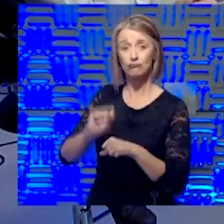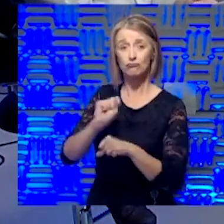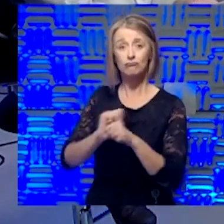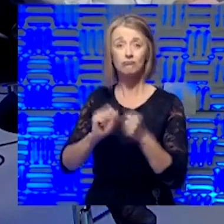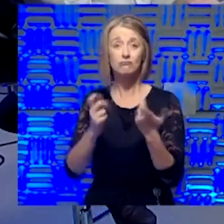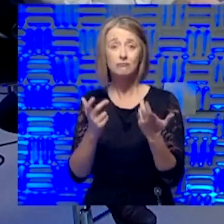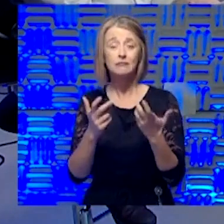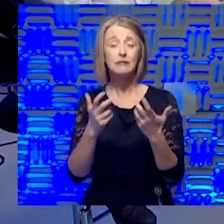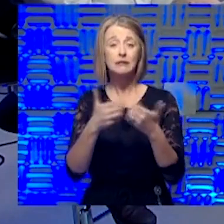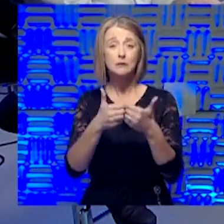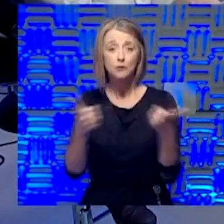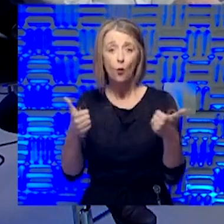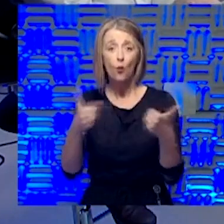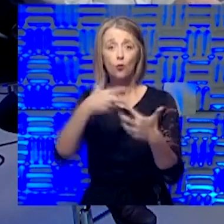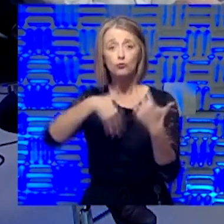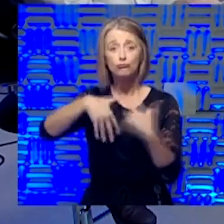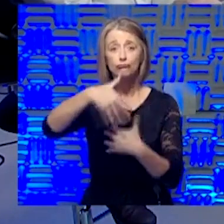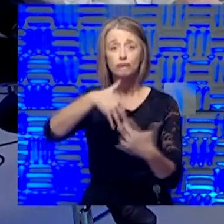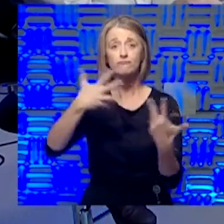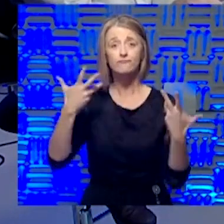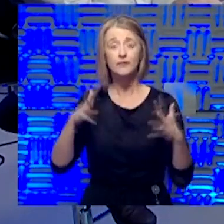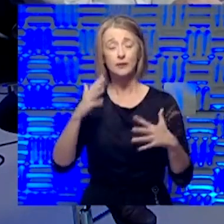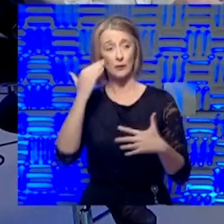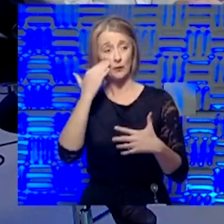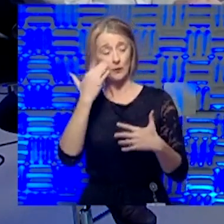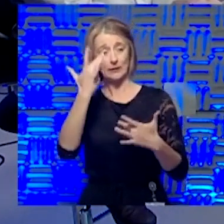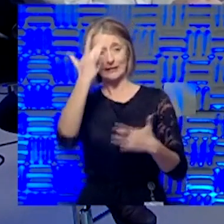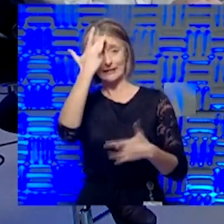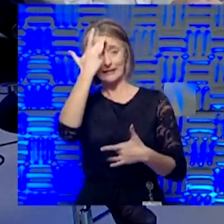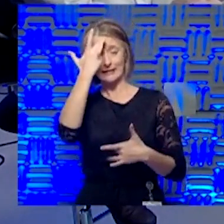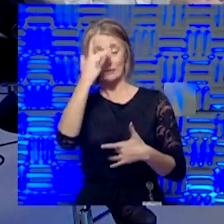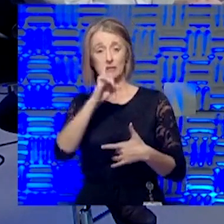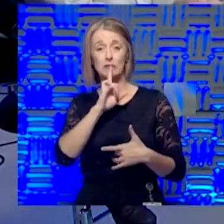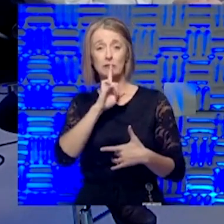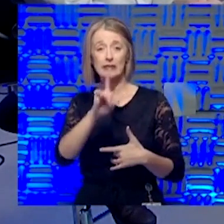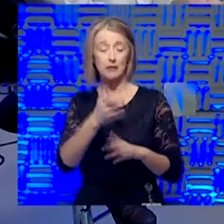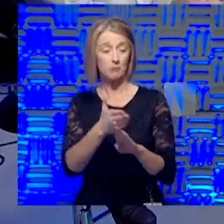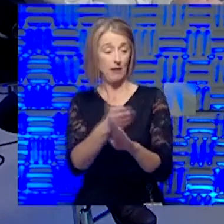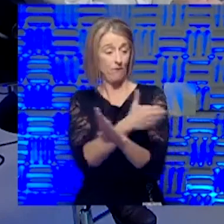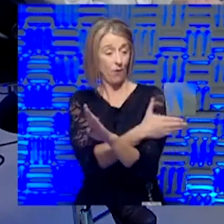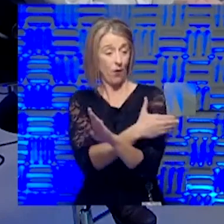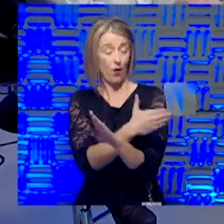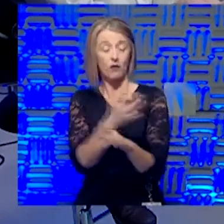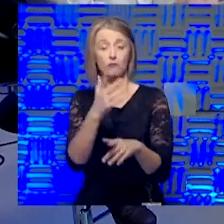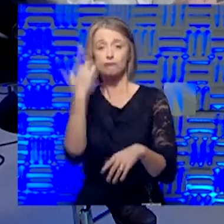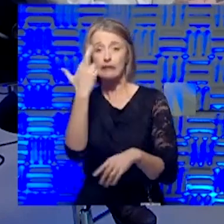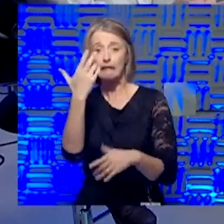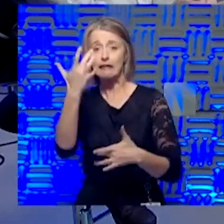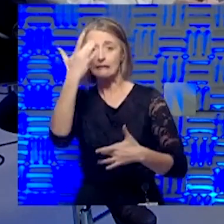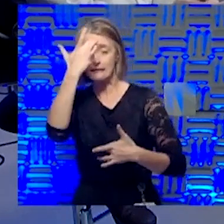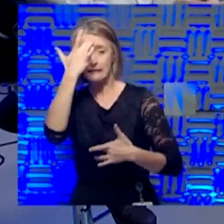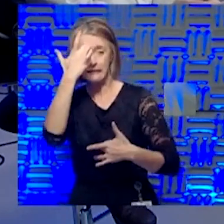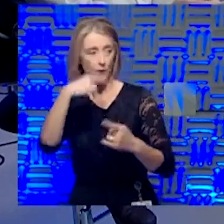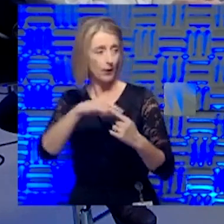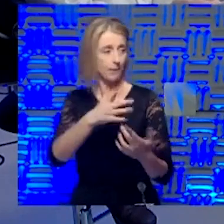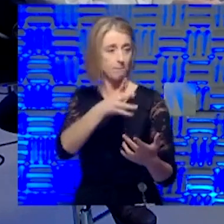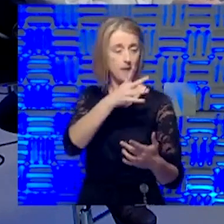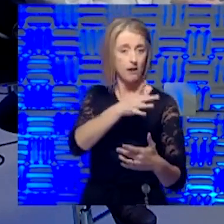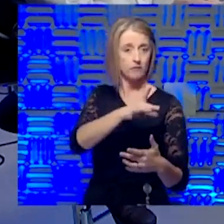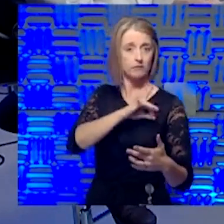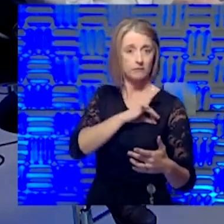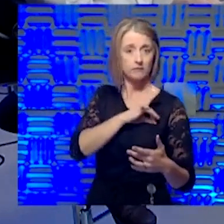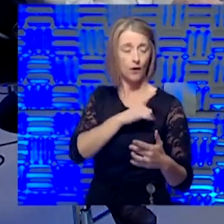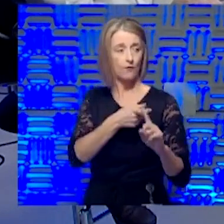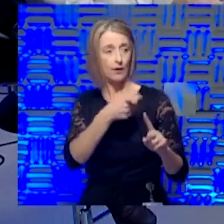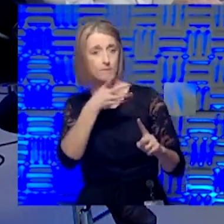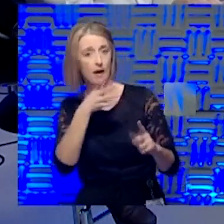social distancing once you knew that someone was sick, but there's that pre-symptomatic phase, which is probably when your mom got it from you. Yeah. Or maybe you got it